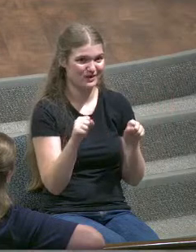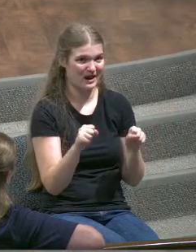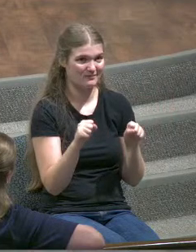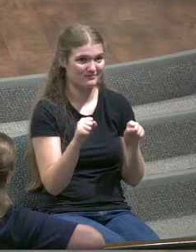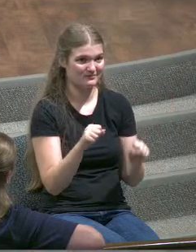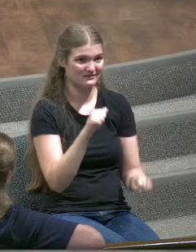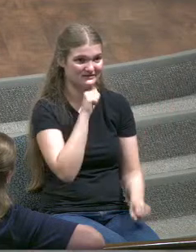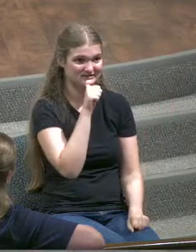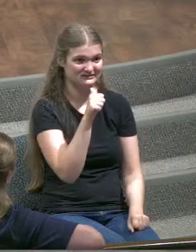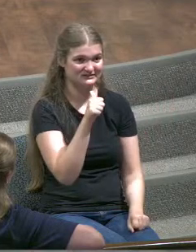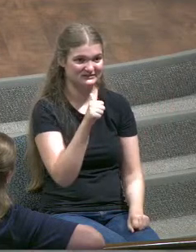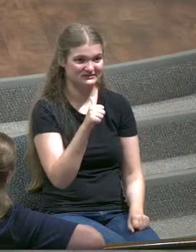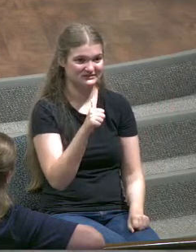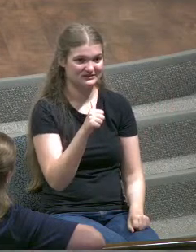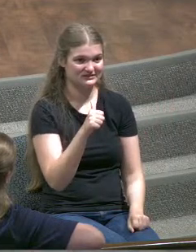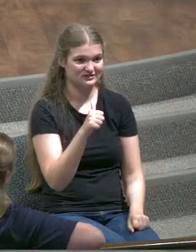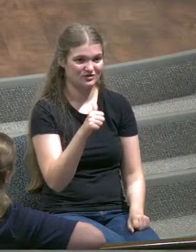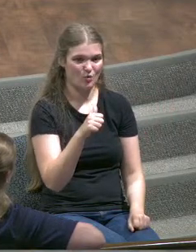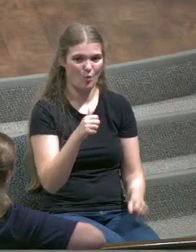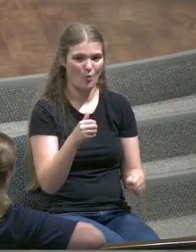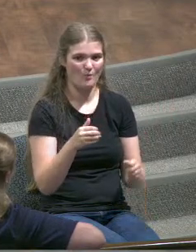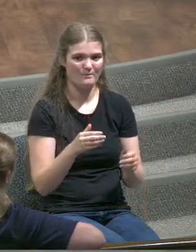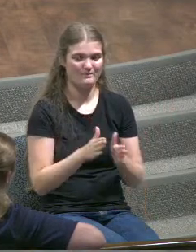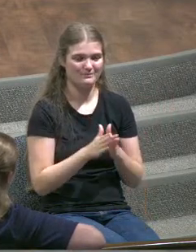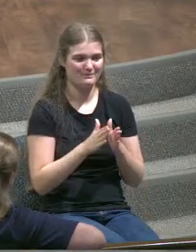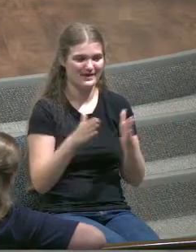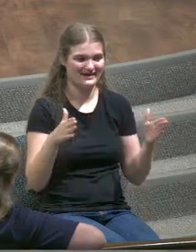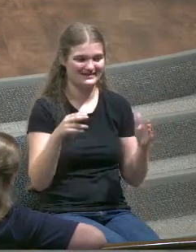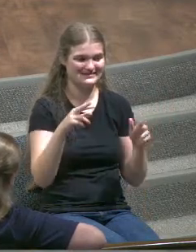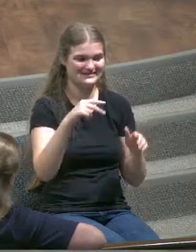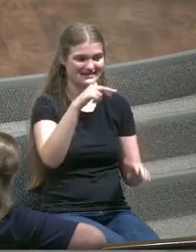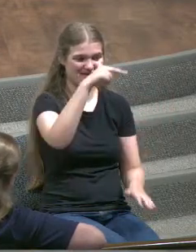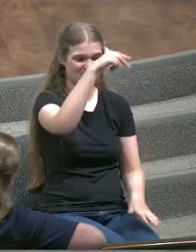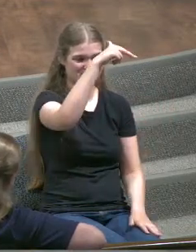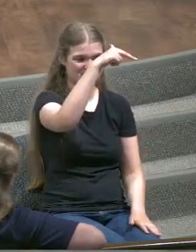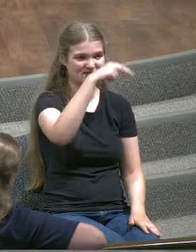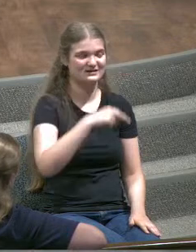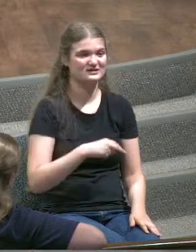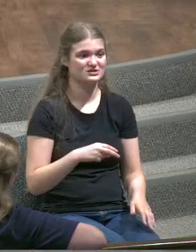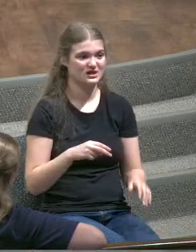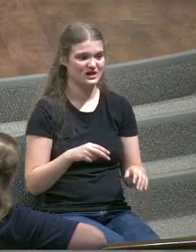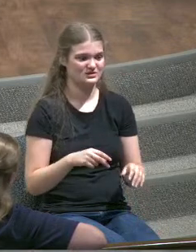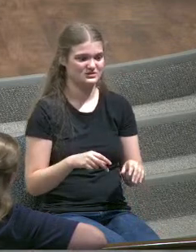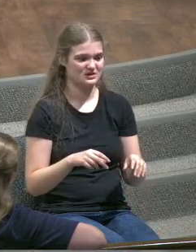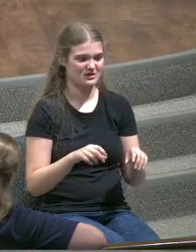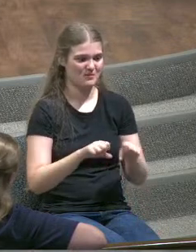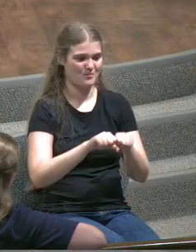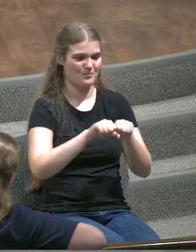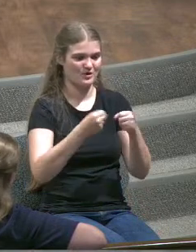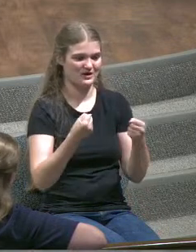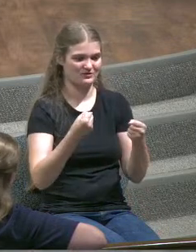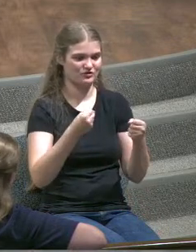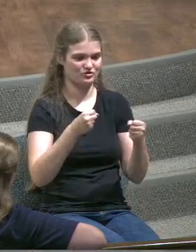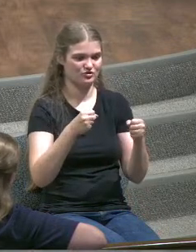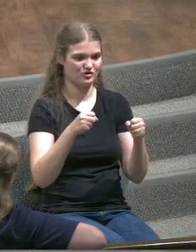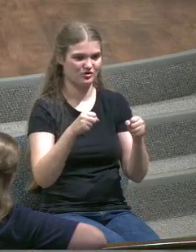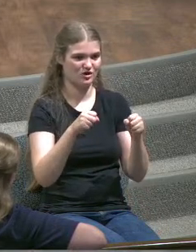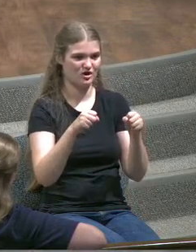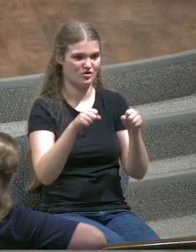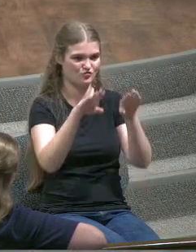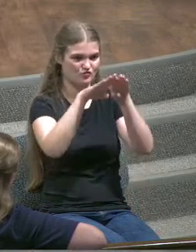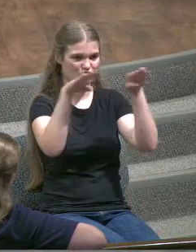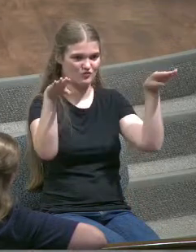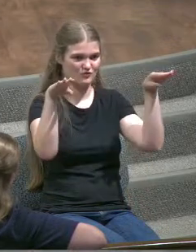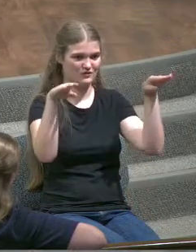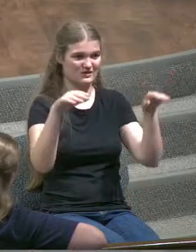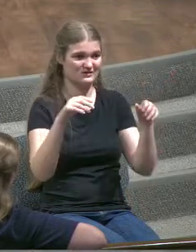super wide steps that they were taking this man up. Get him up there, disassemble the roof. There's probably dust all falling down in the house